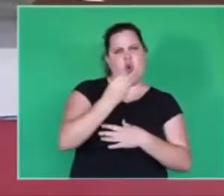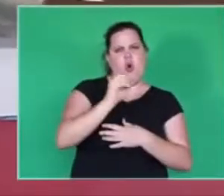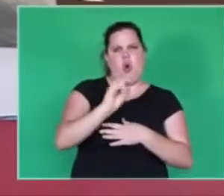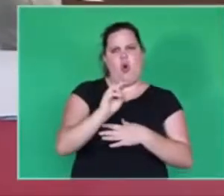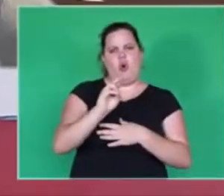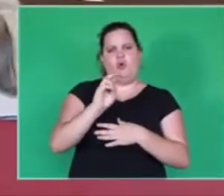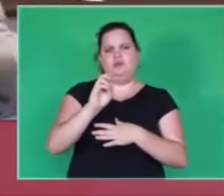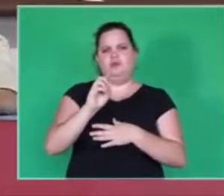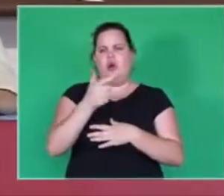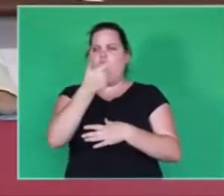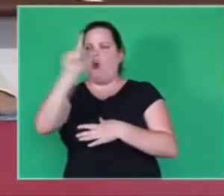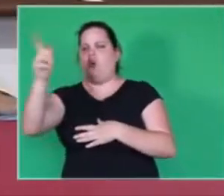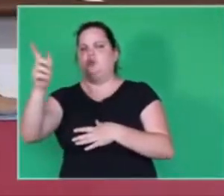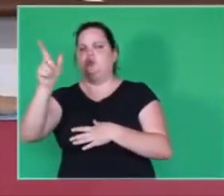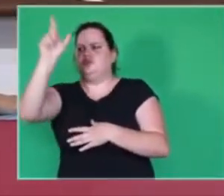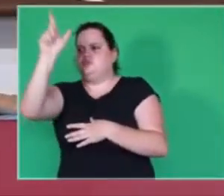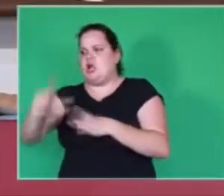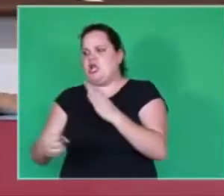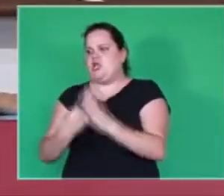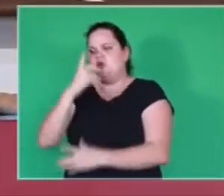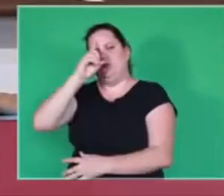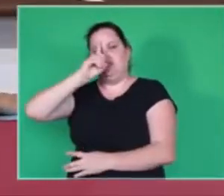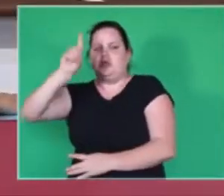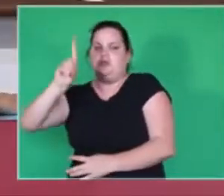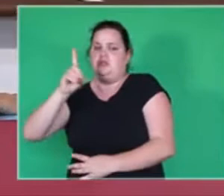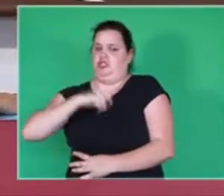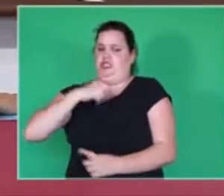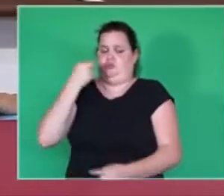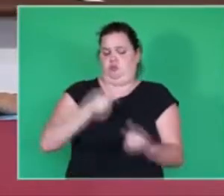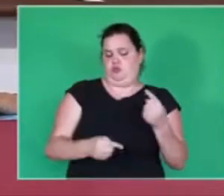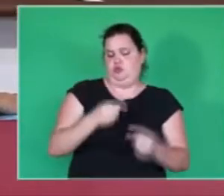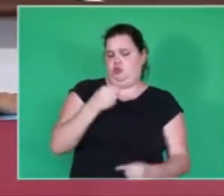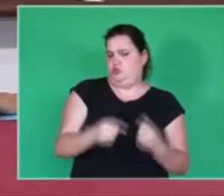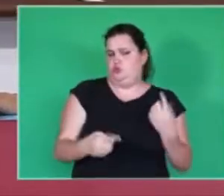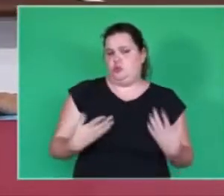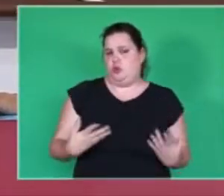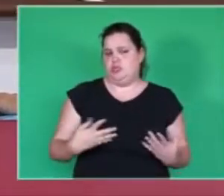came before or after, there were arguments.